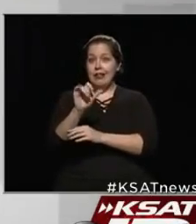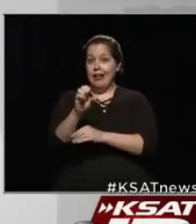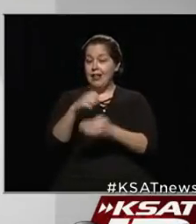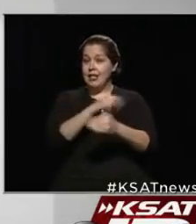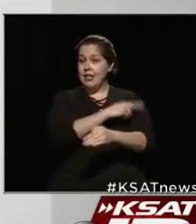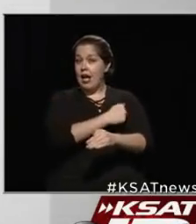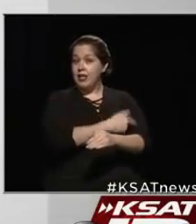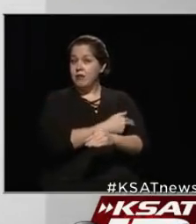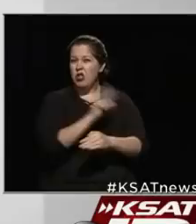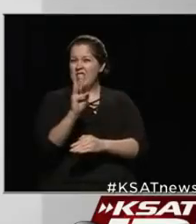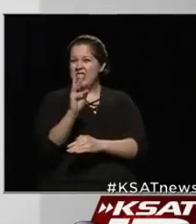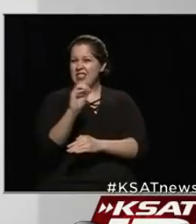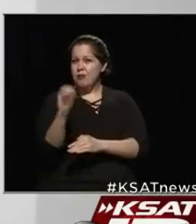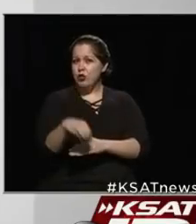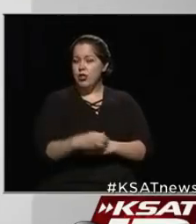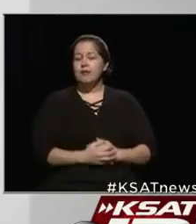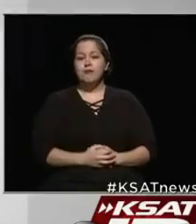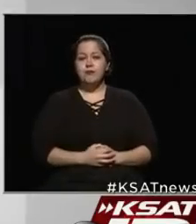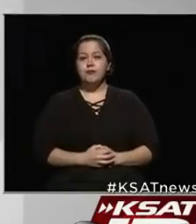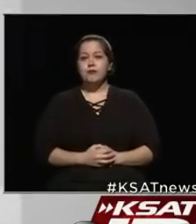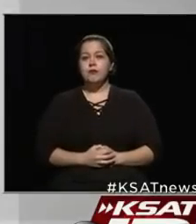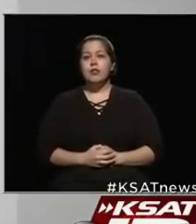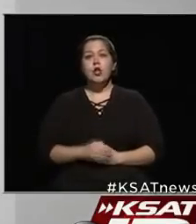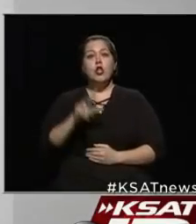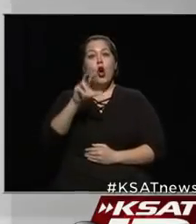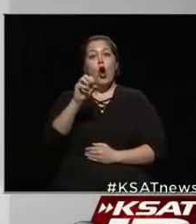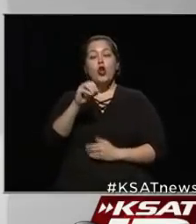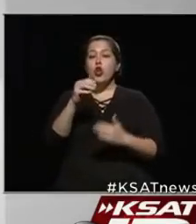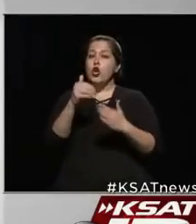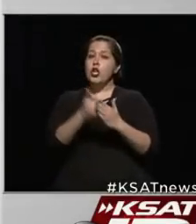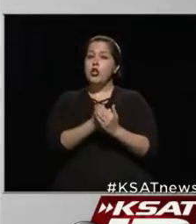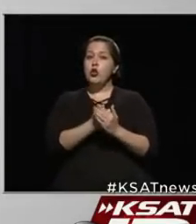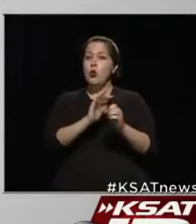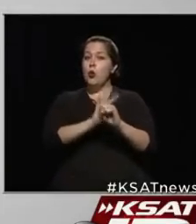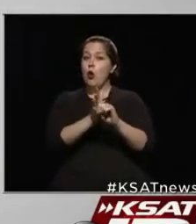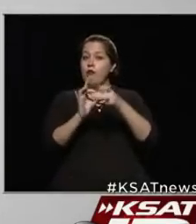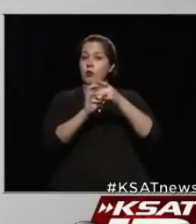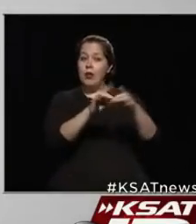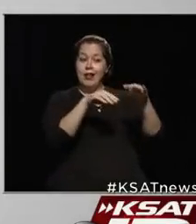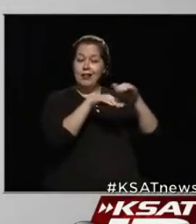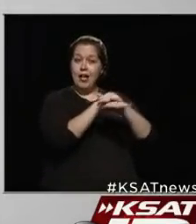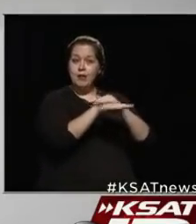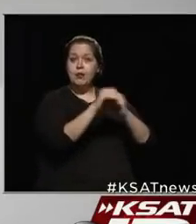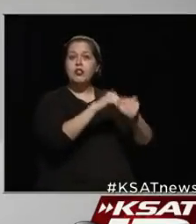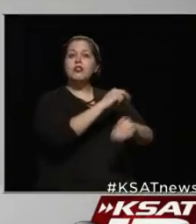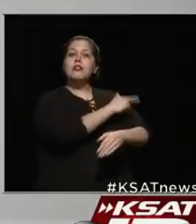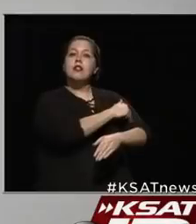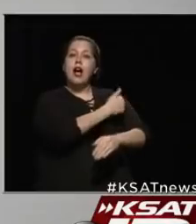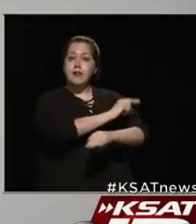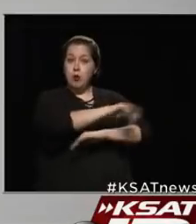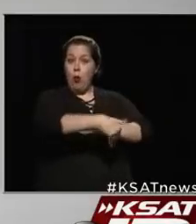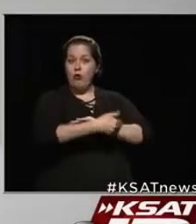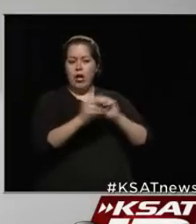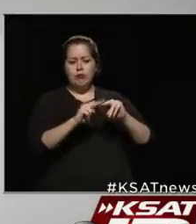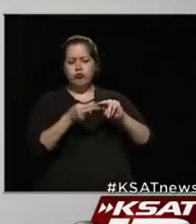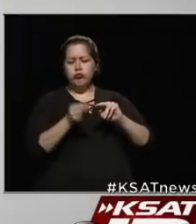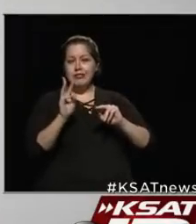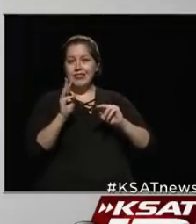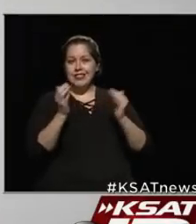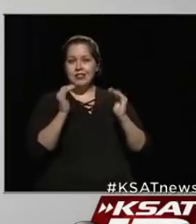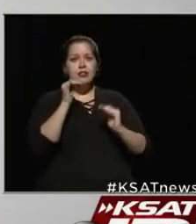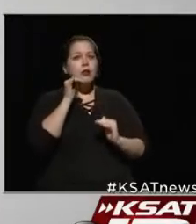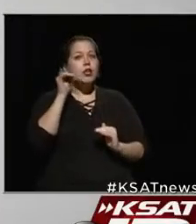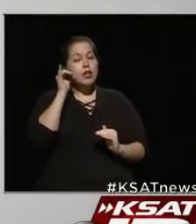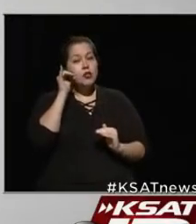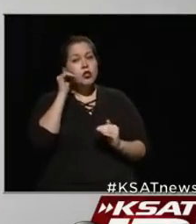hospital is 6%. There are 30 new COVID-related admissions in the hospital overnight. That's down six from yesterday.